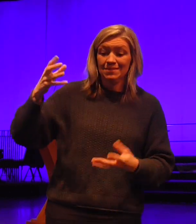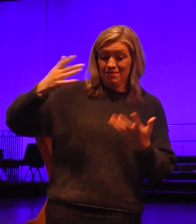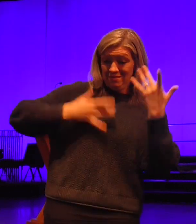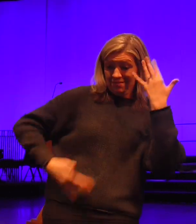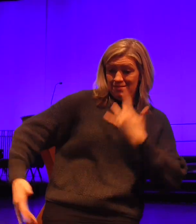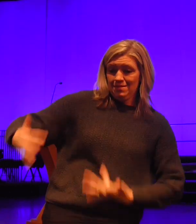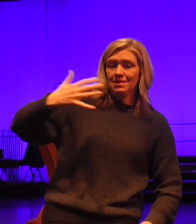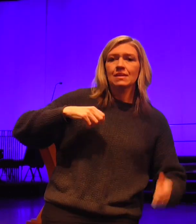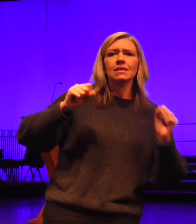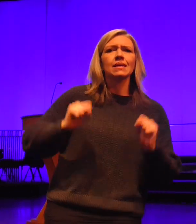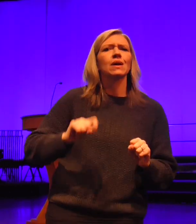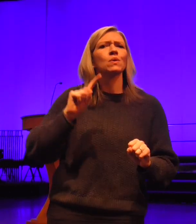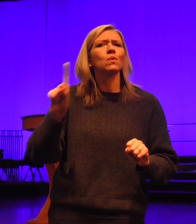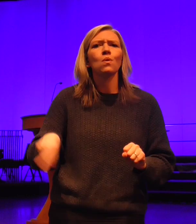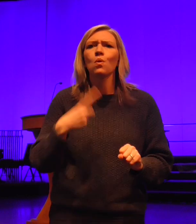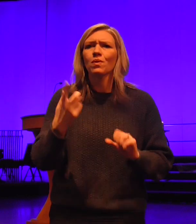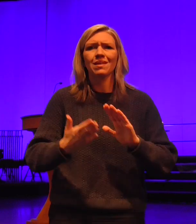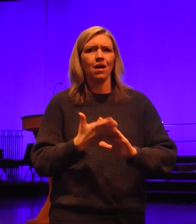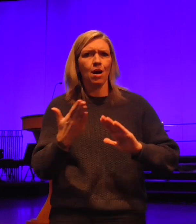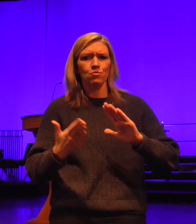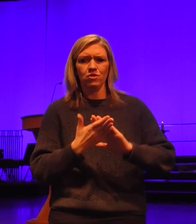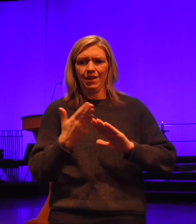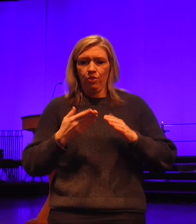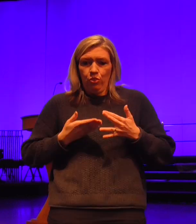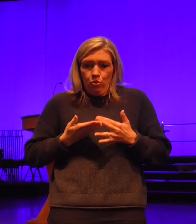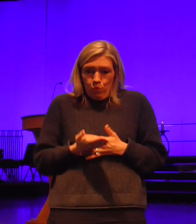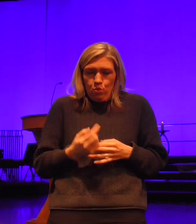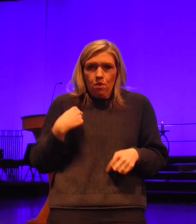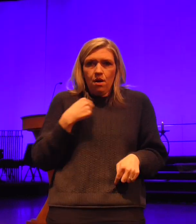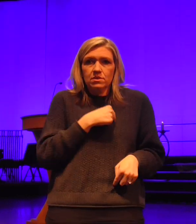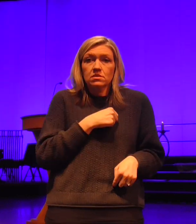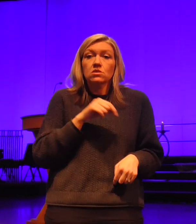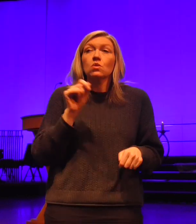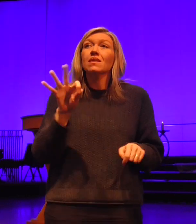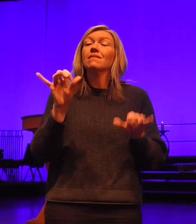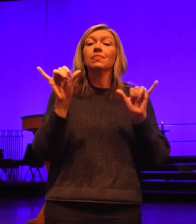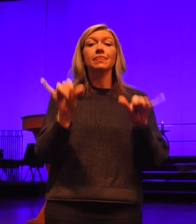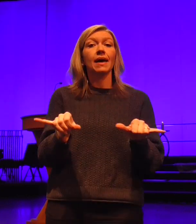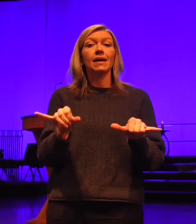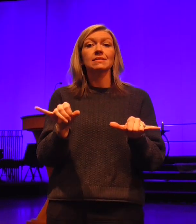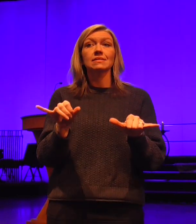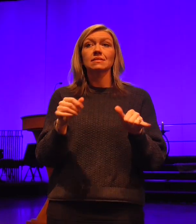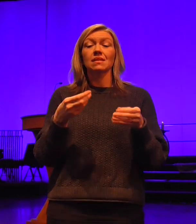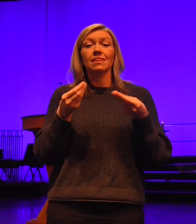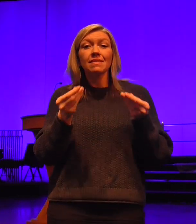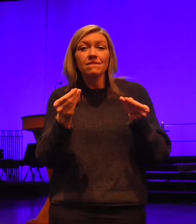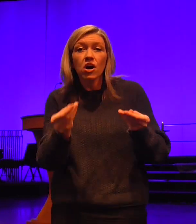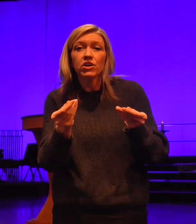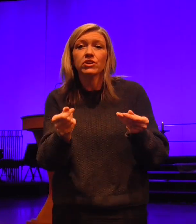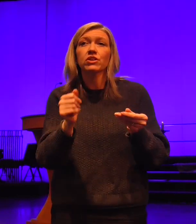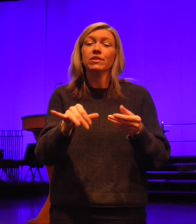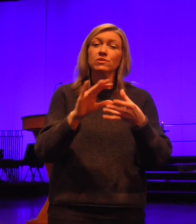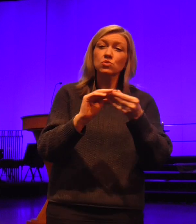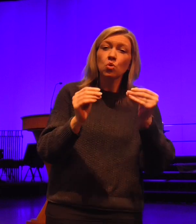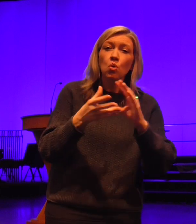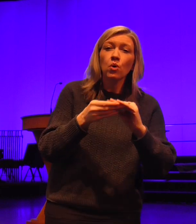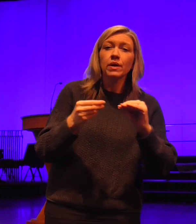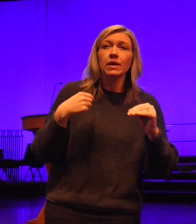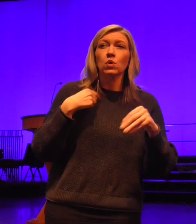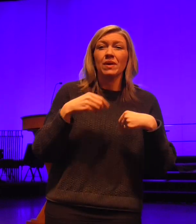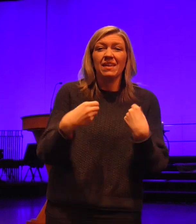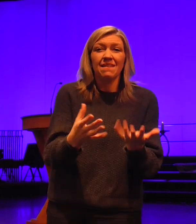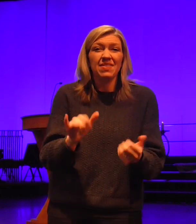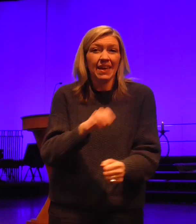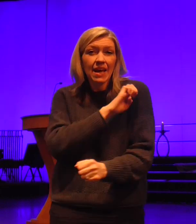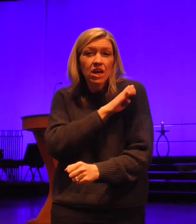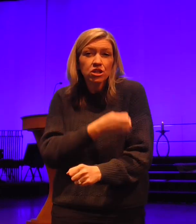can only operate through us. And if that's the fodder, the storyline we give it, if that's the energy we